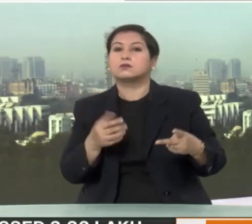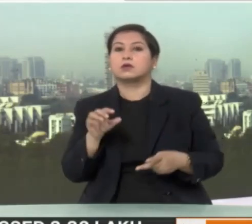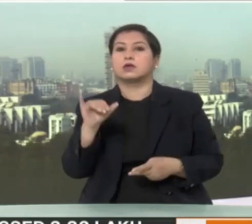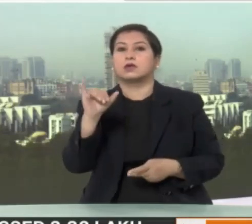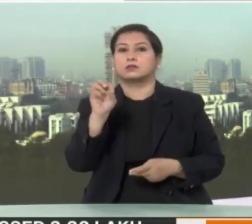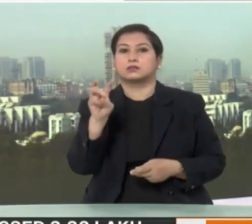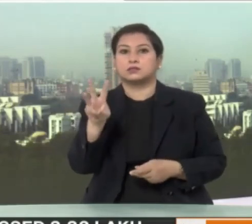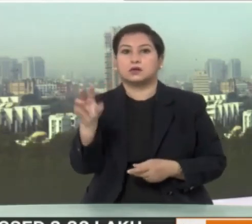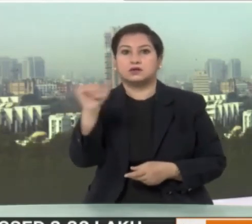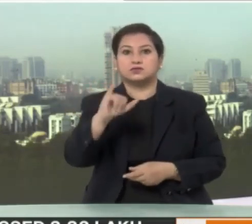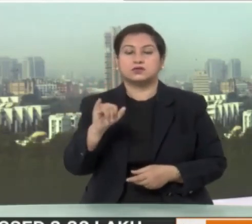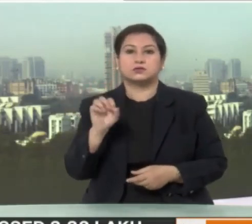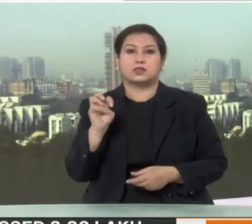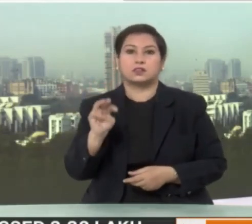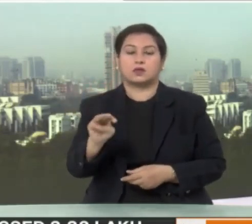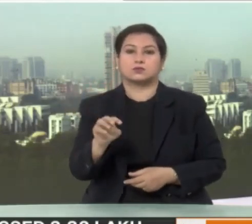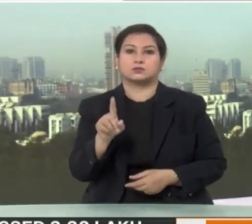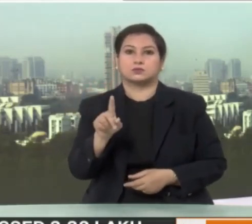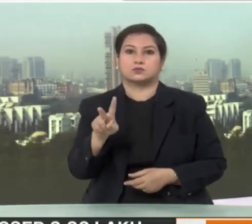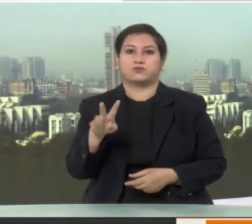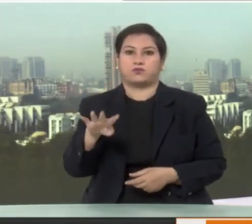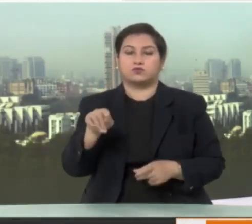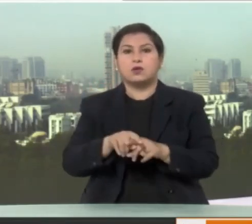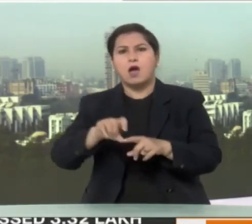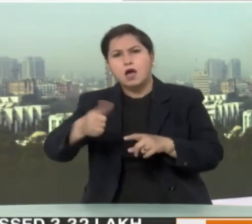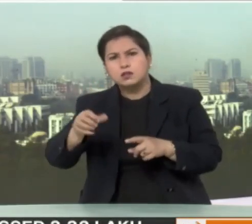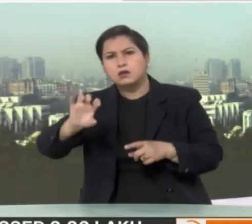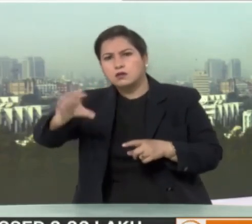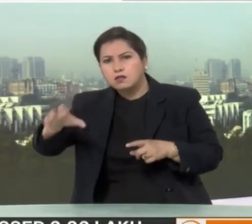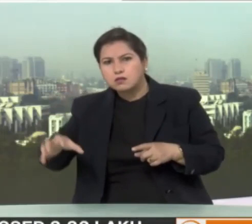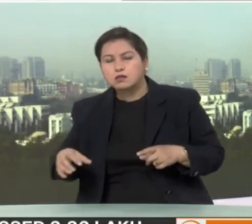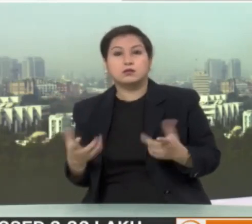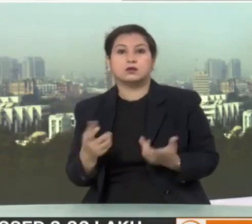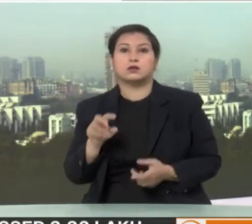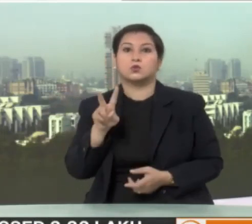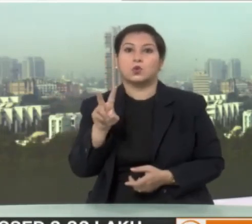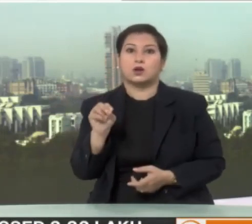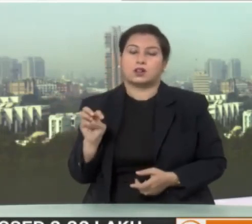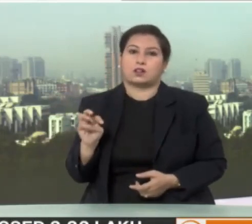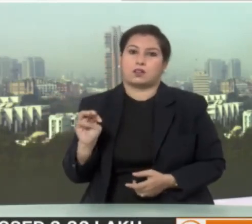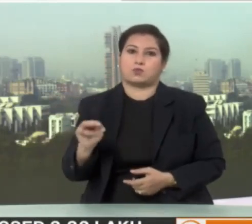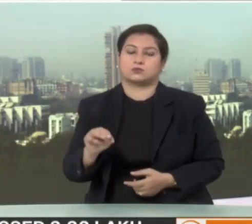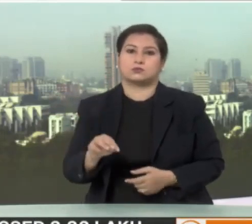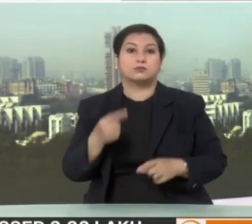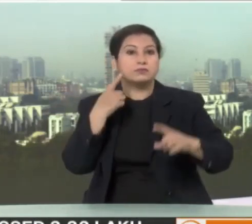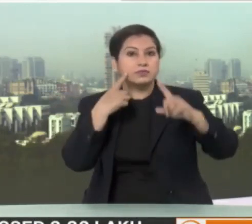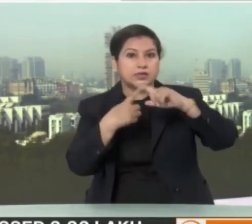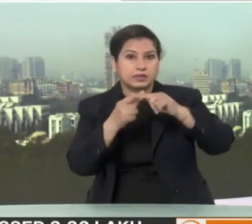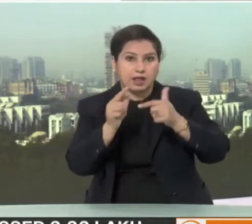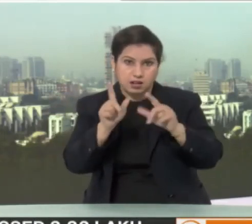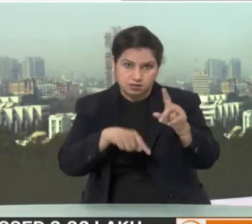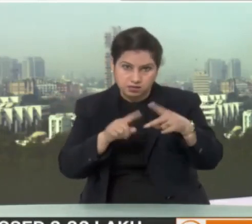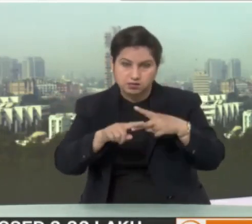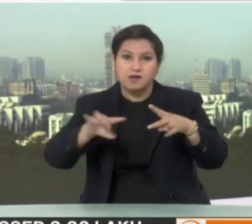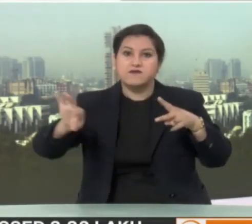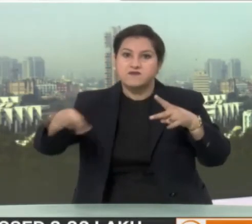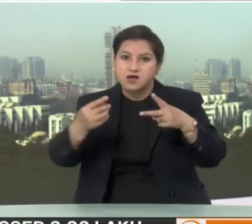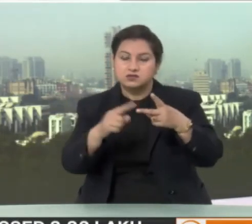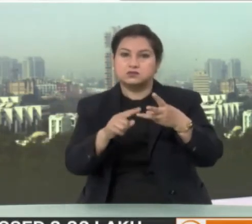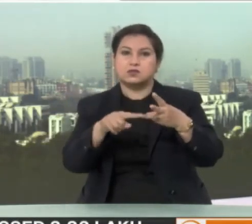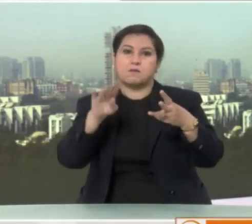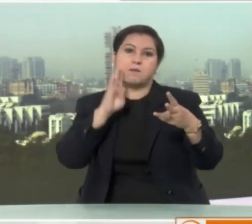36,124 fatalities. The other countries with over 20,000 deaths are Italy, France, Spain and Brazil.